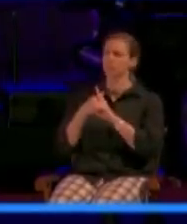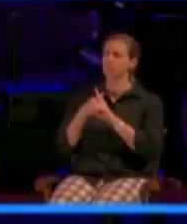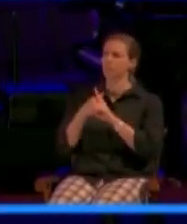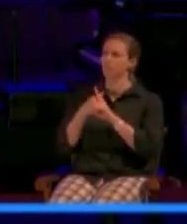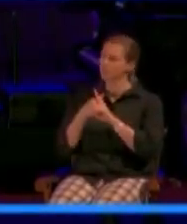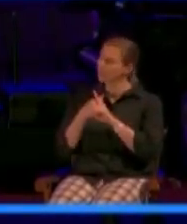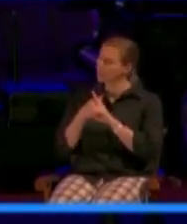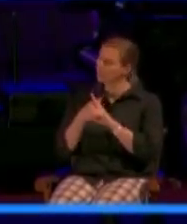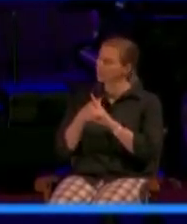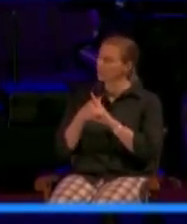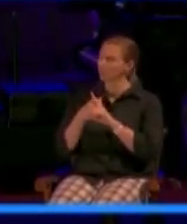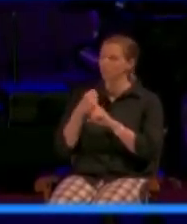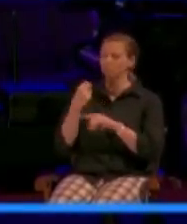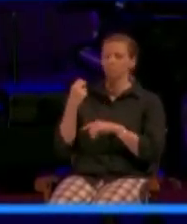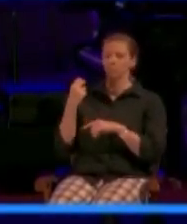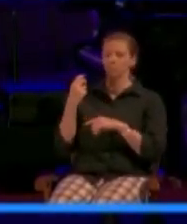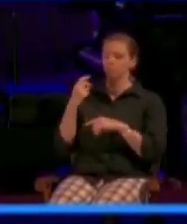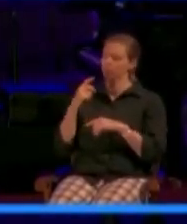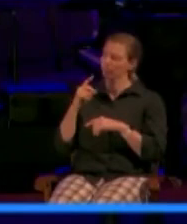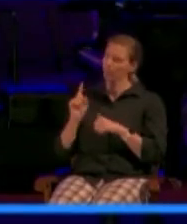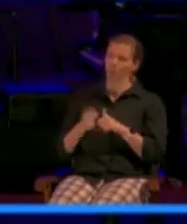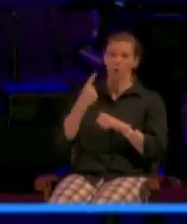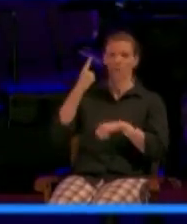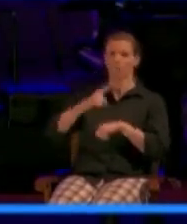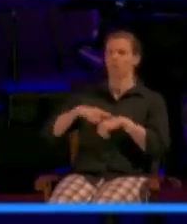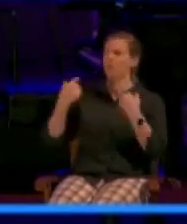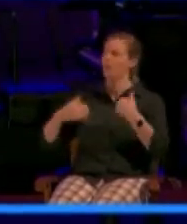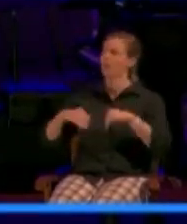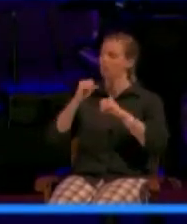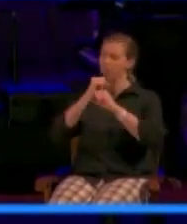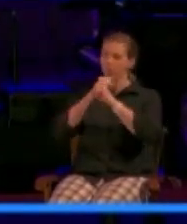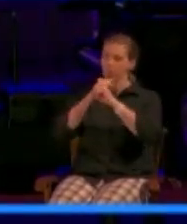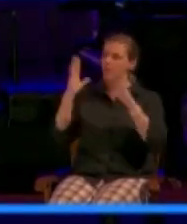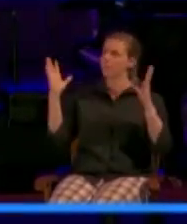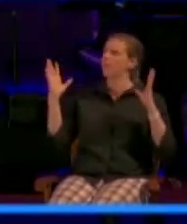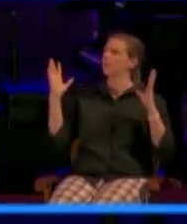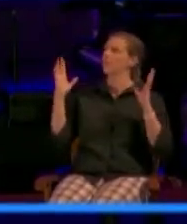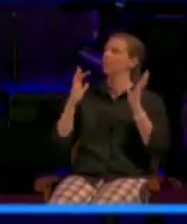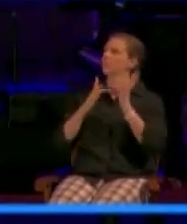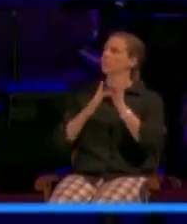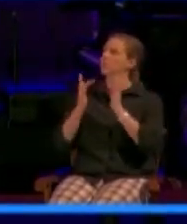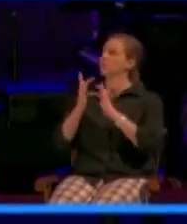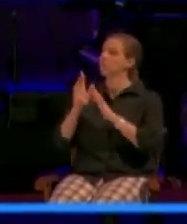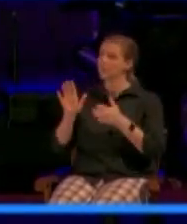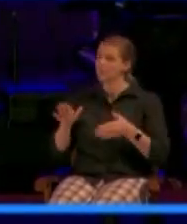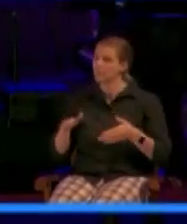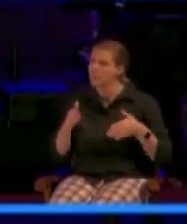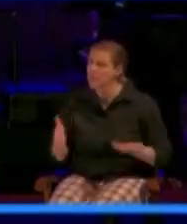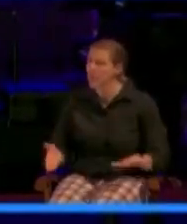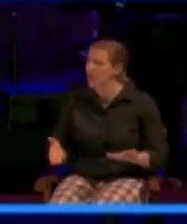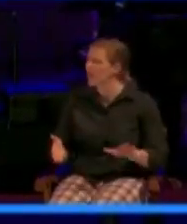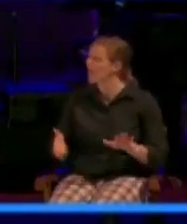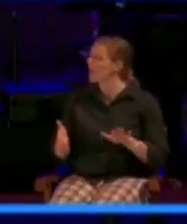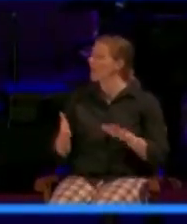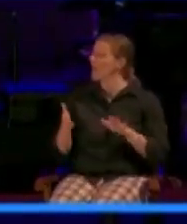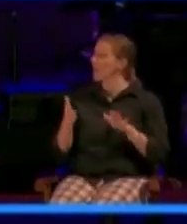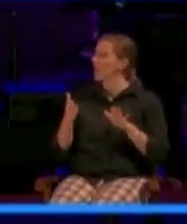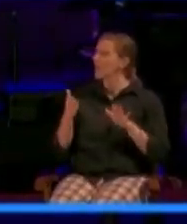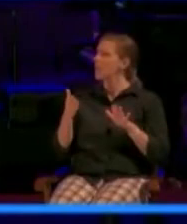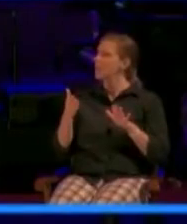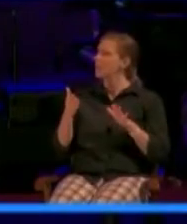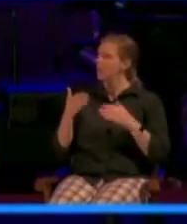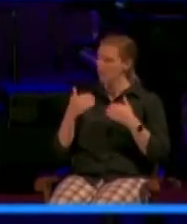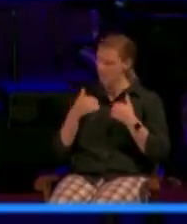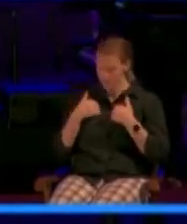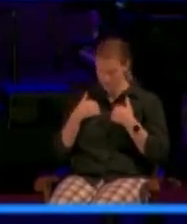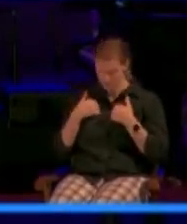God. And I wanted God, but I just didn't know how to get him into my life. I wanted to live eternally,